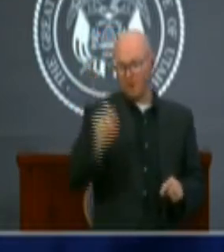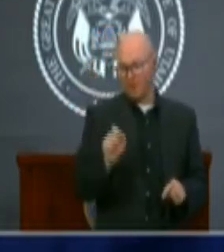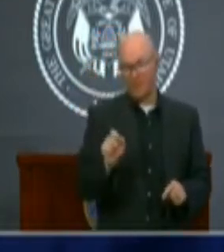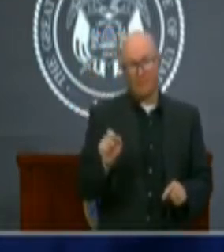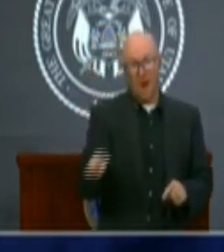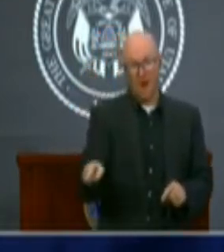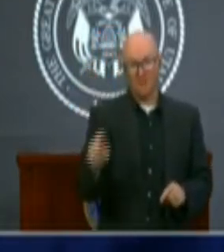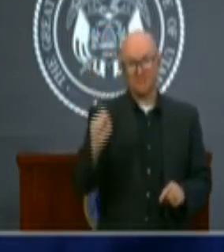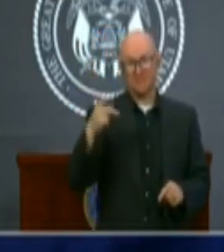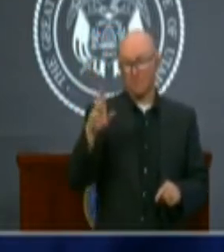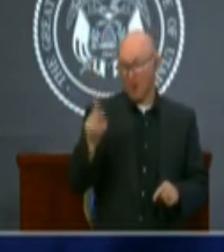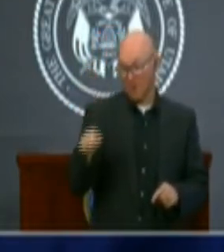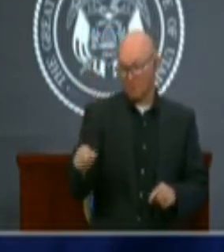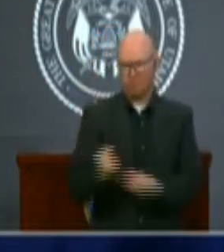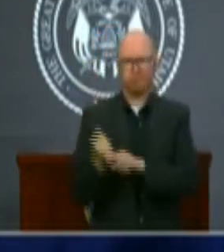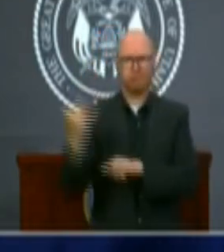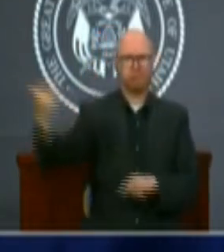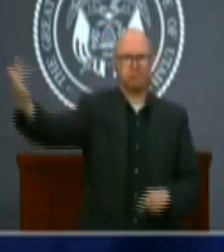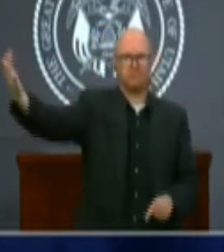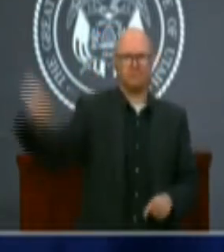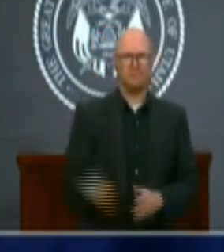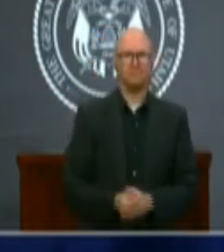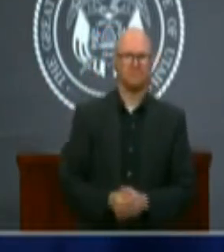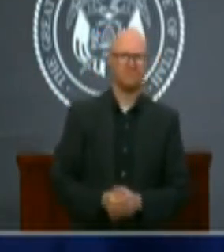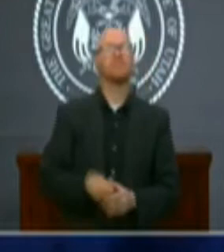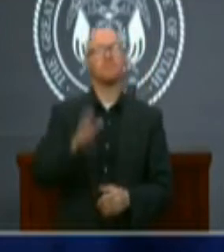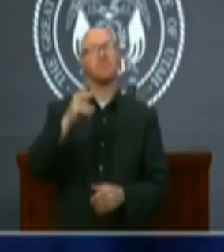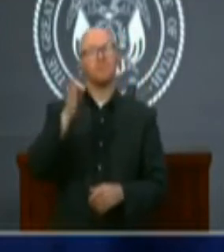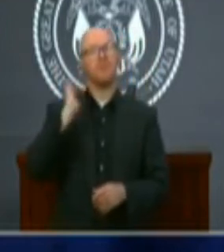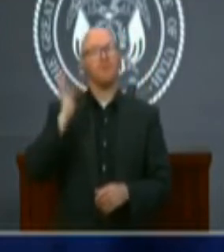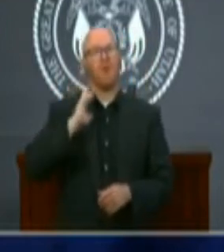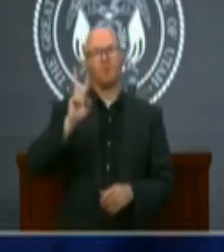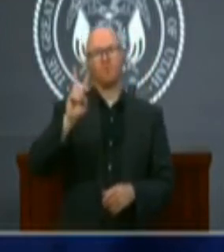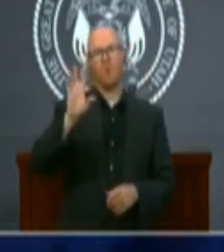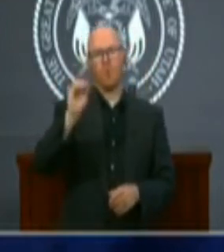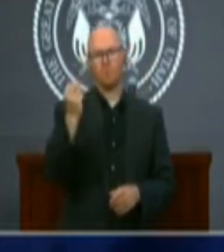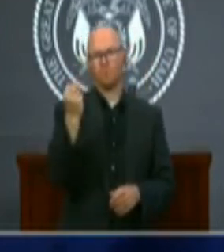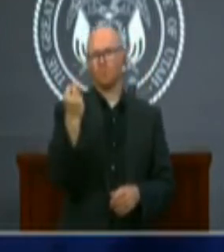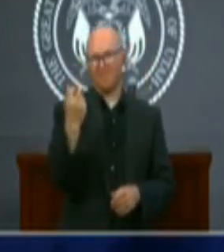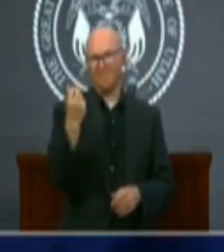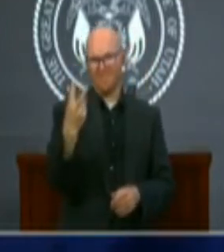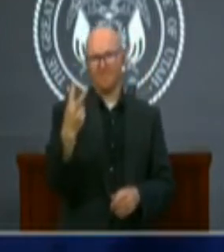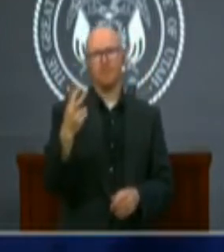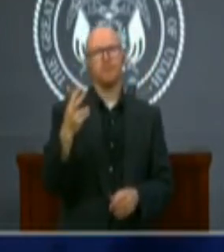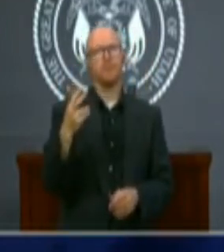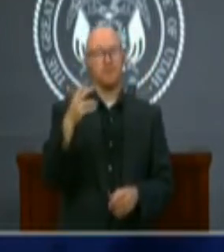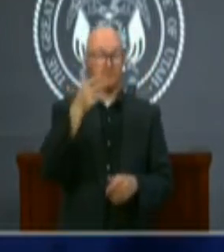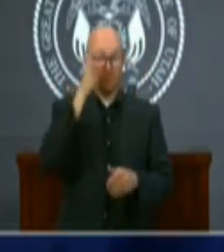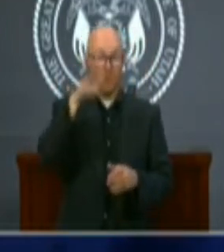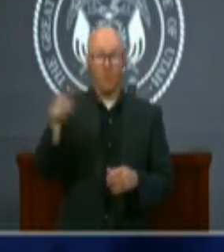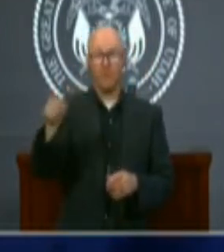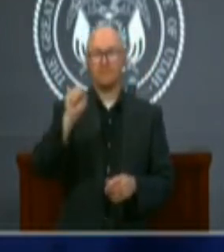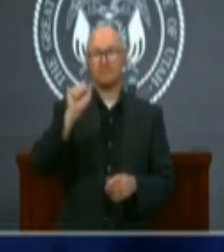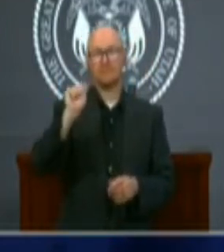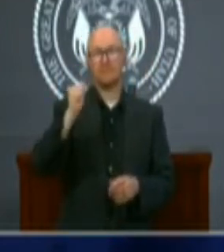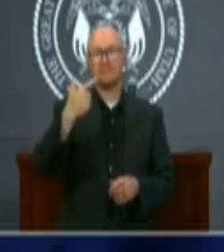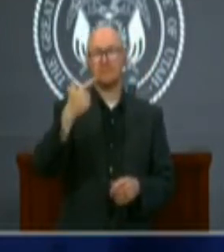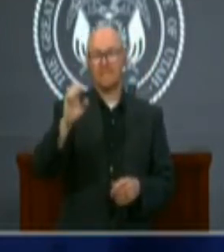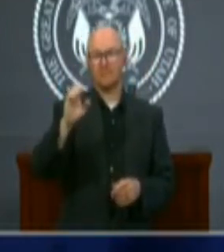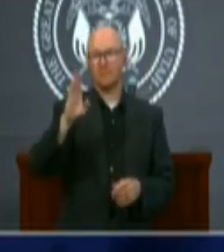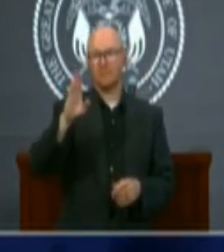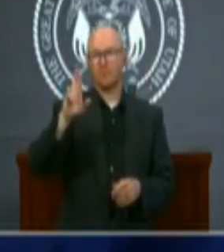drier than you think. We saw this in 2012 when I was talking to biologists when they saw sagebrush, which is the most resilient plant we have in the